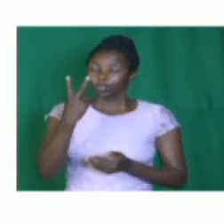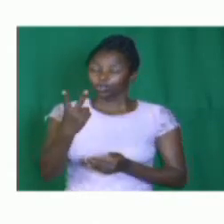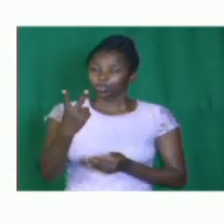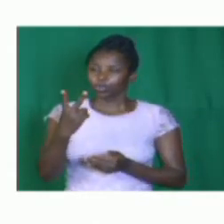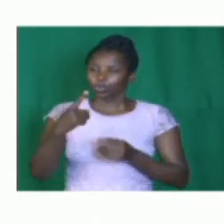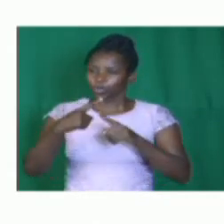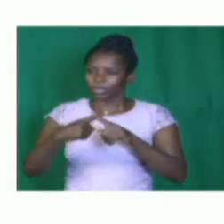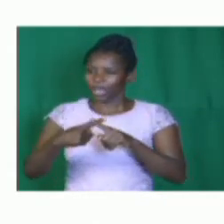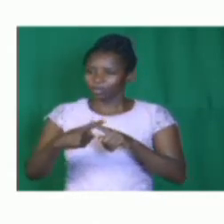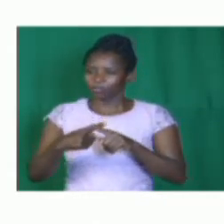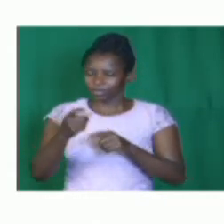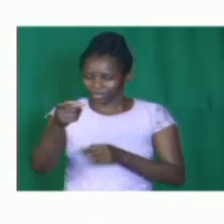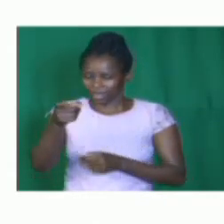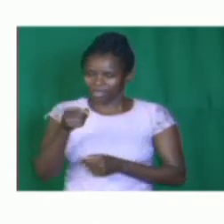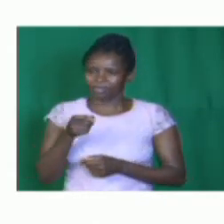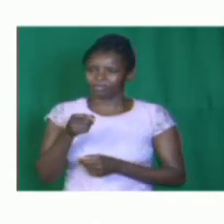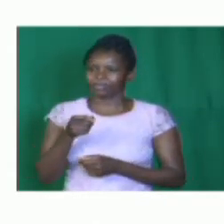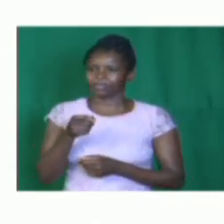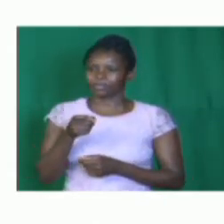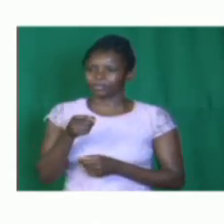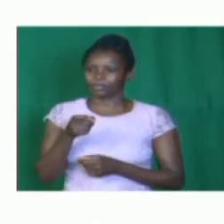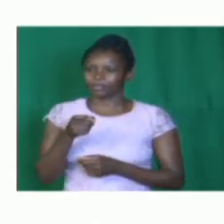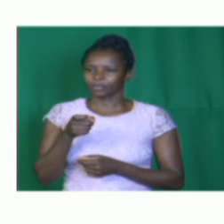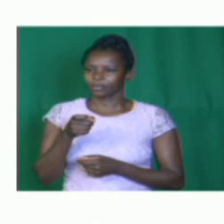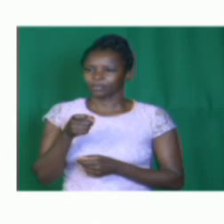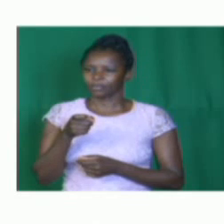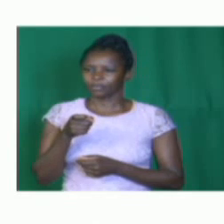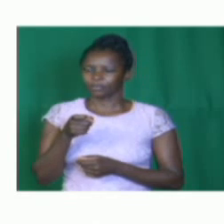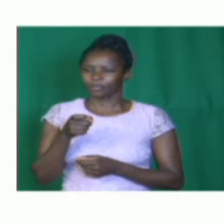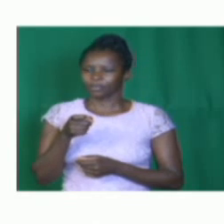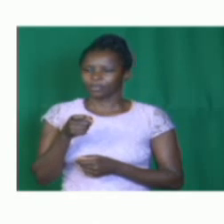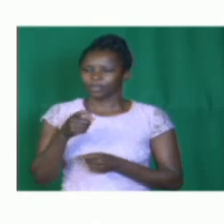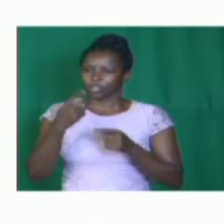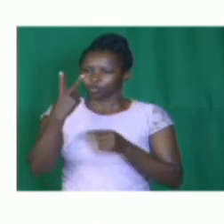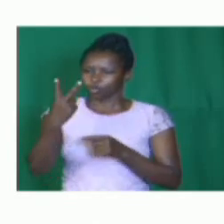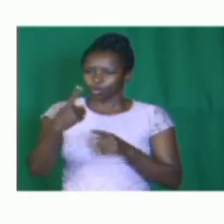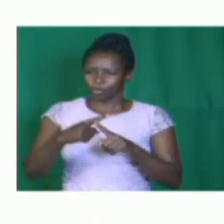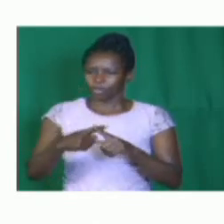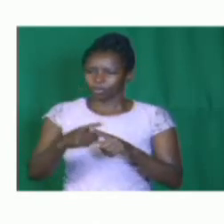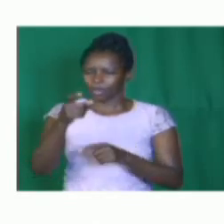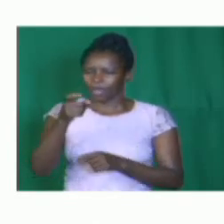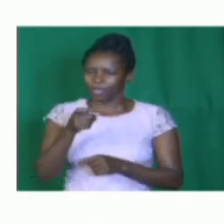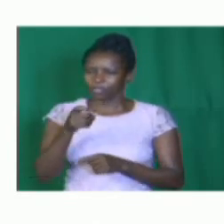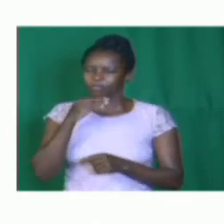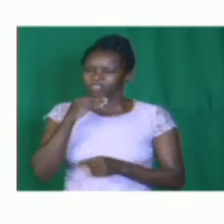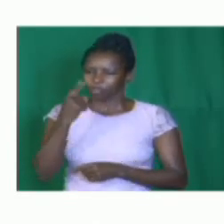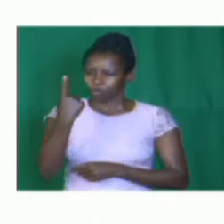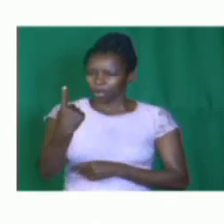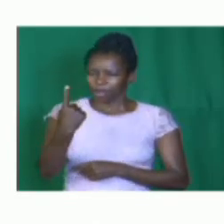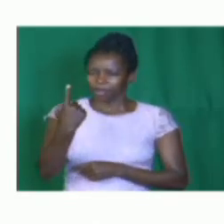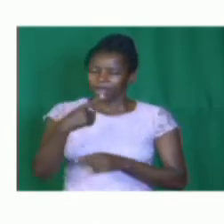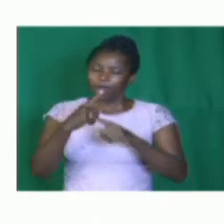times x, here is the 2, it is multiplying an x which is 1, and then we say plus the